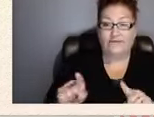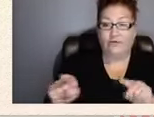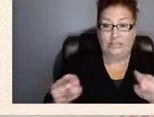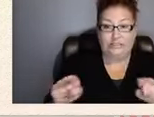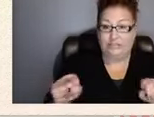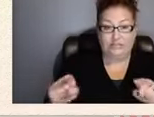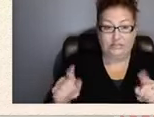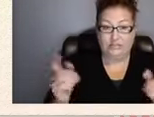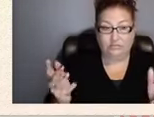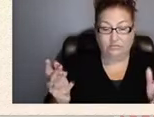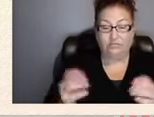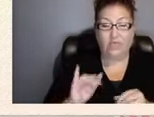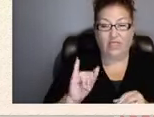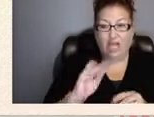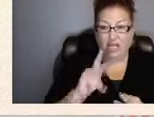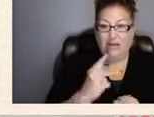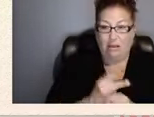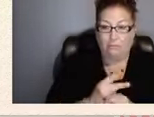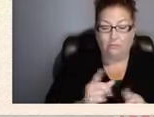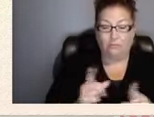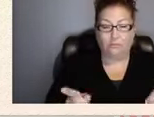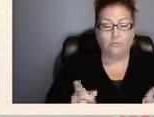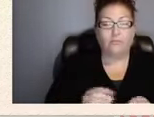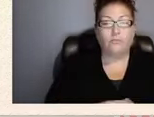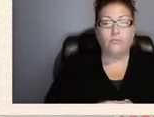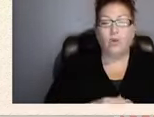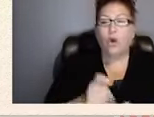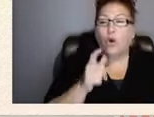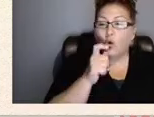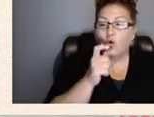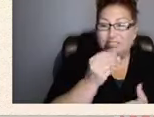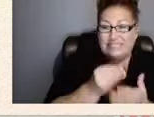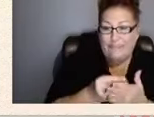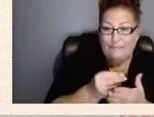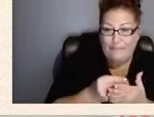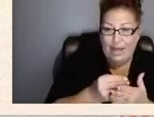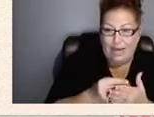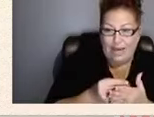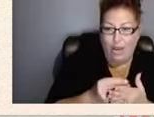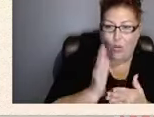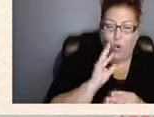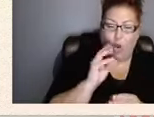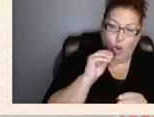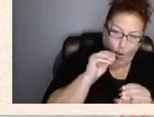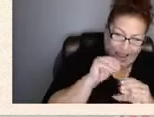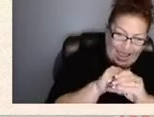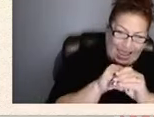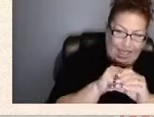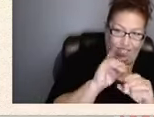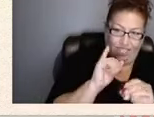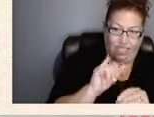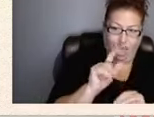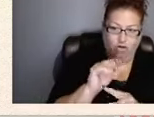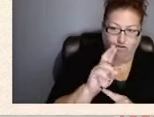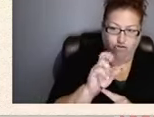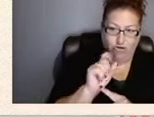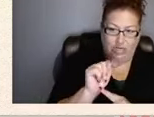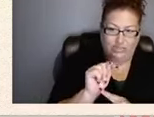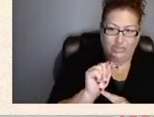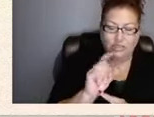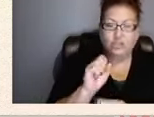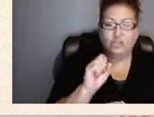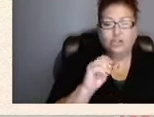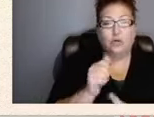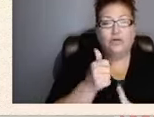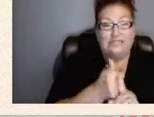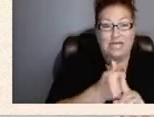types of trusts is whose money is going into the trust. So a self-settled or